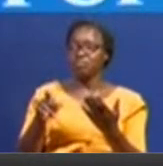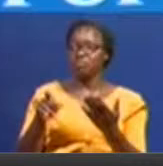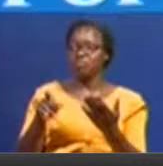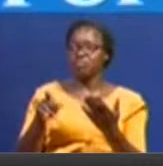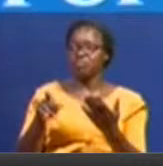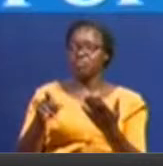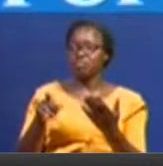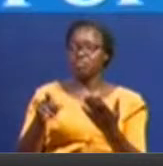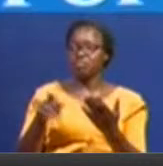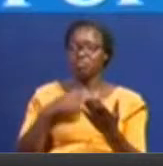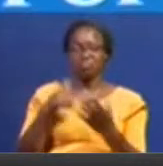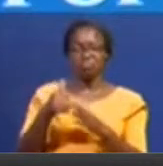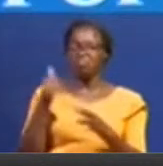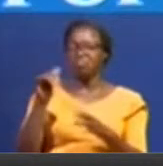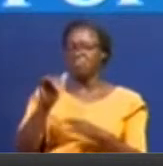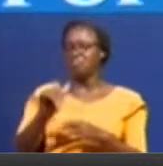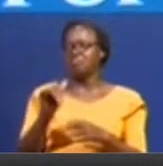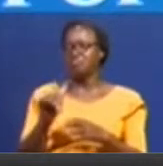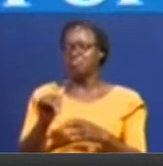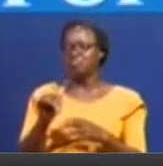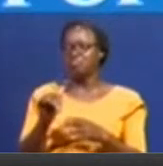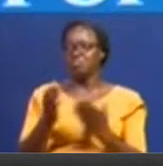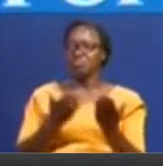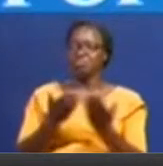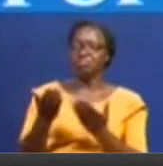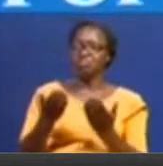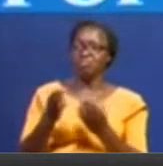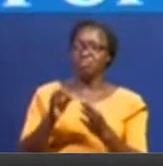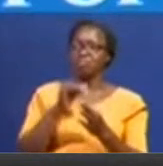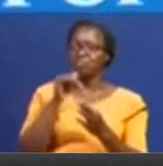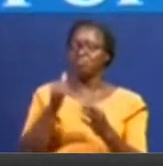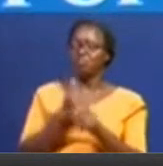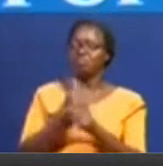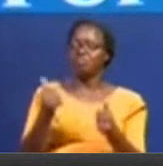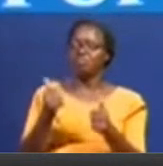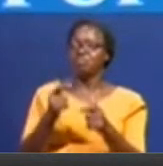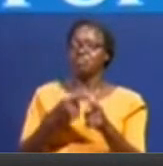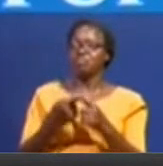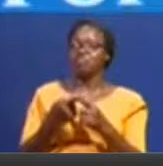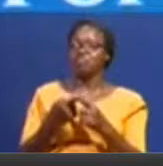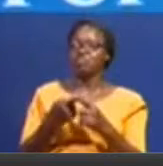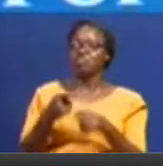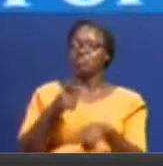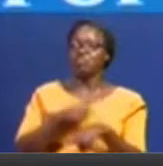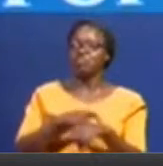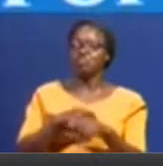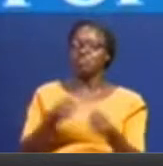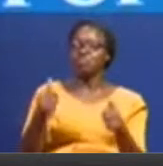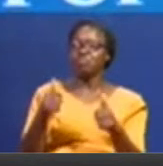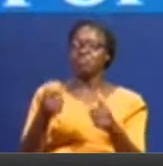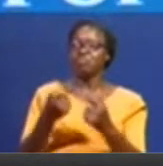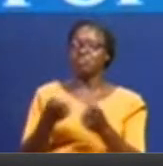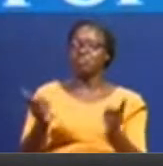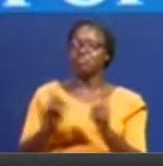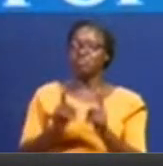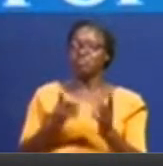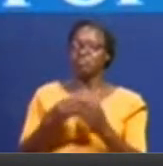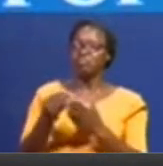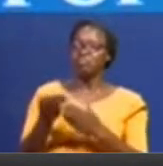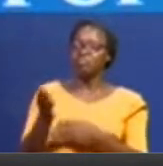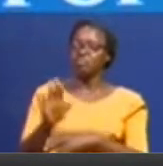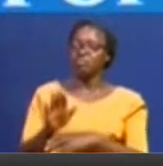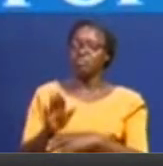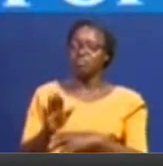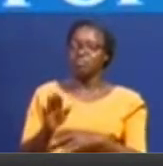I disputed the fact that it is our business. If it's not doing well, then we should do it until such time when it is doing well for us to get our funds.